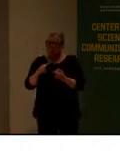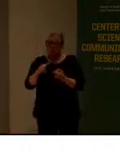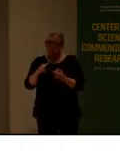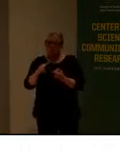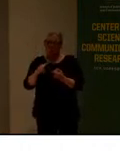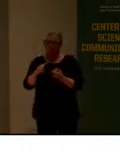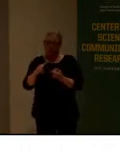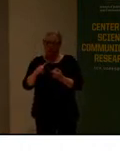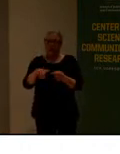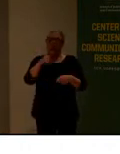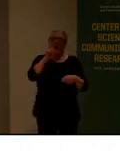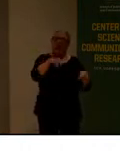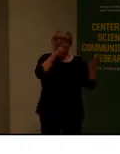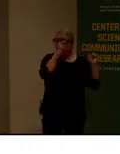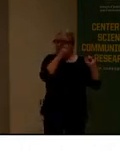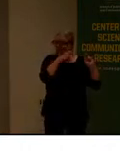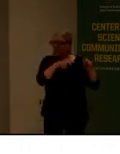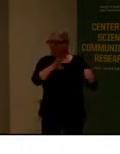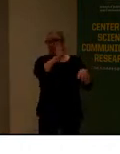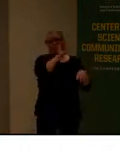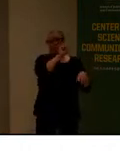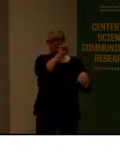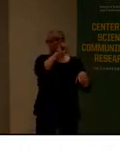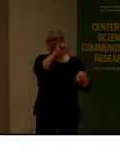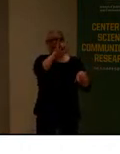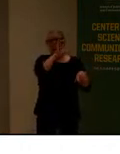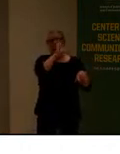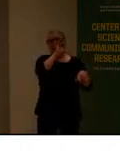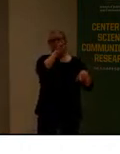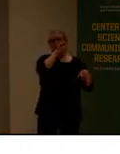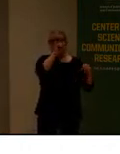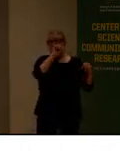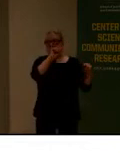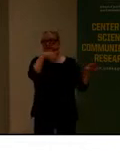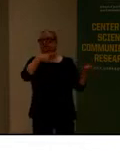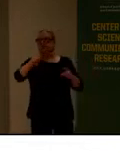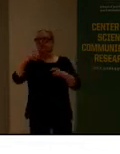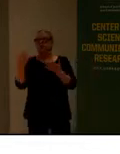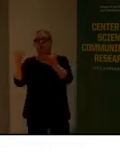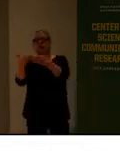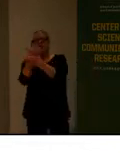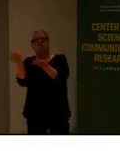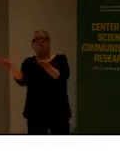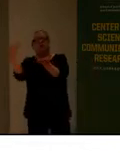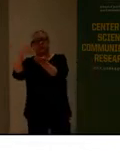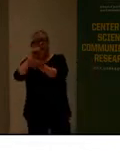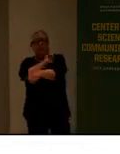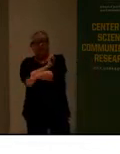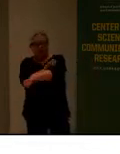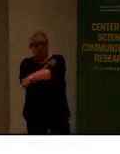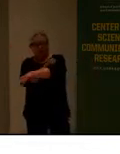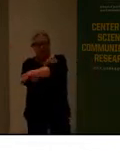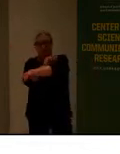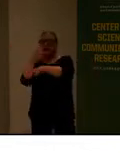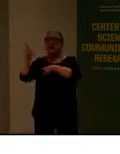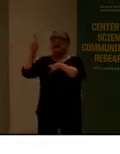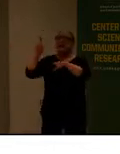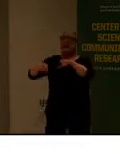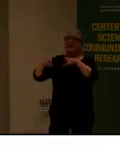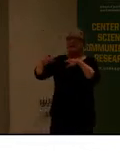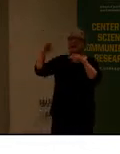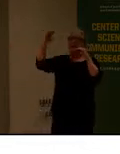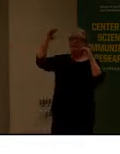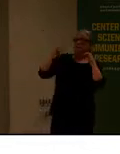from fossil fuels to renewable energy. And we need to have emissions by 2030, 7 years from now, and get to net